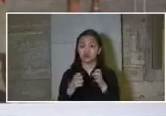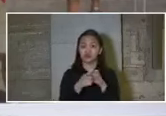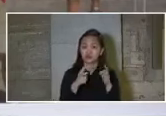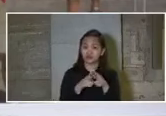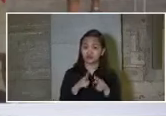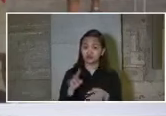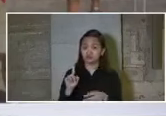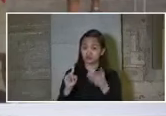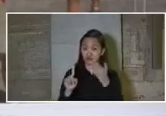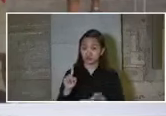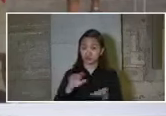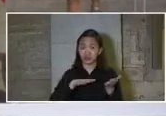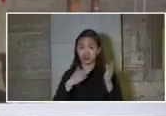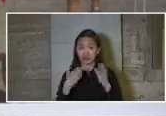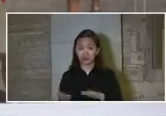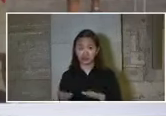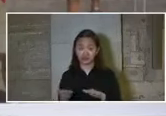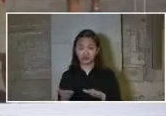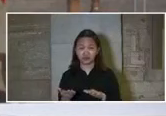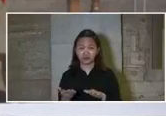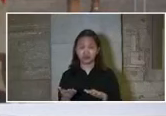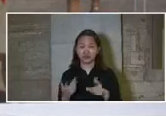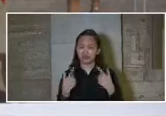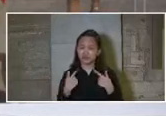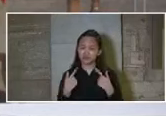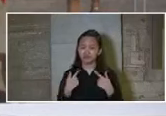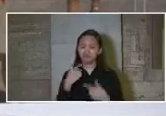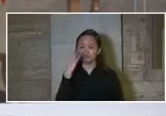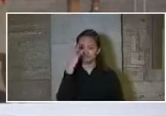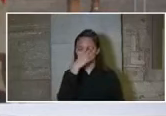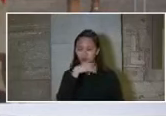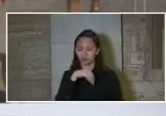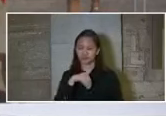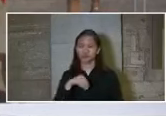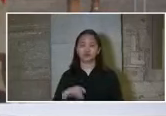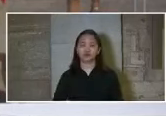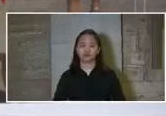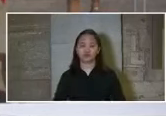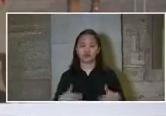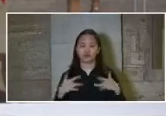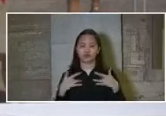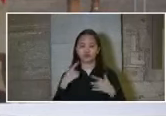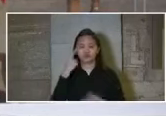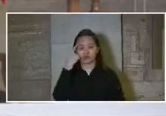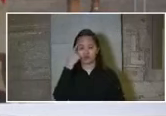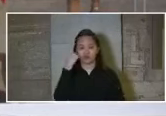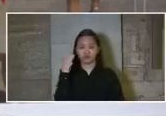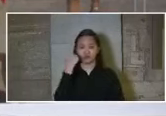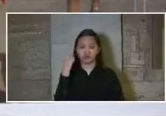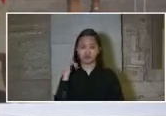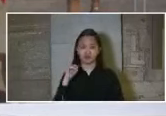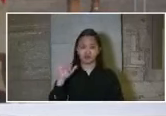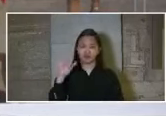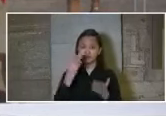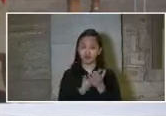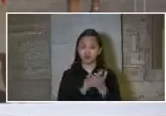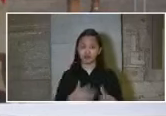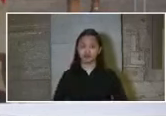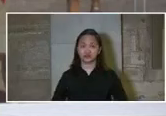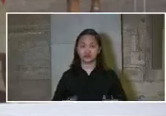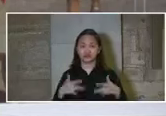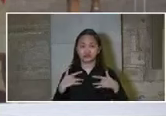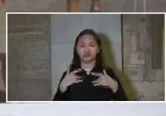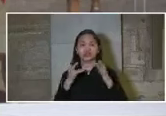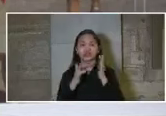one will still point to the beauty of everlasting life. That new life that